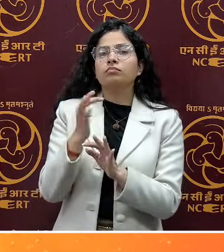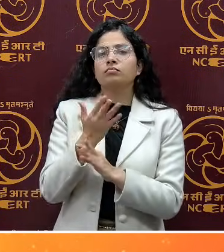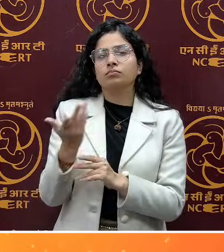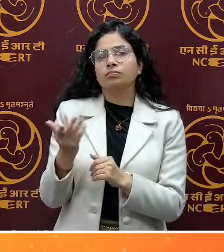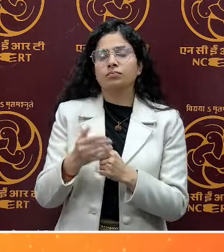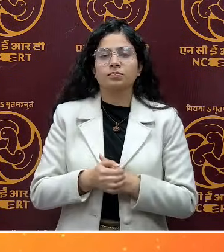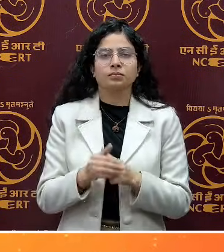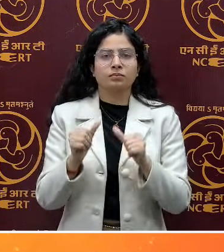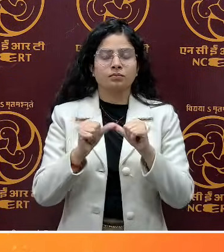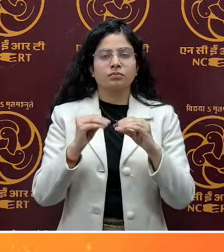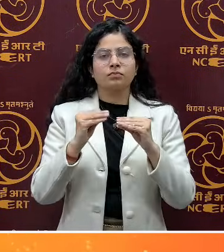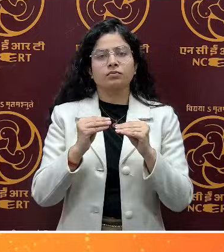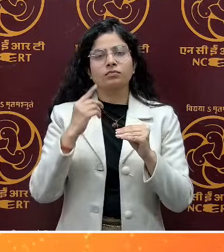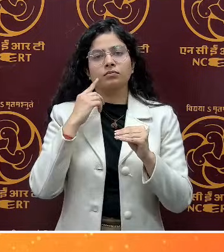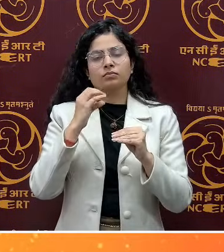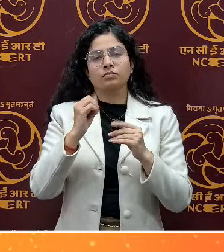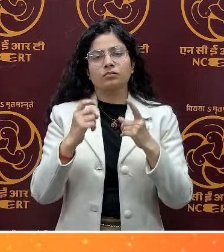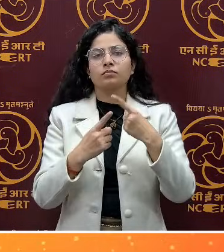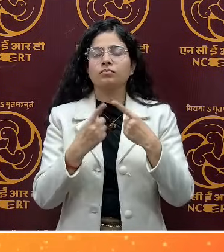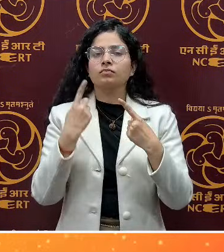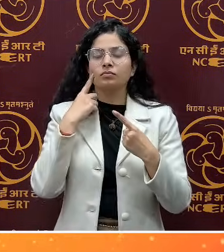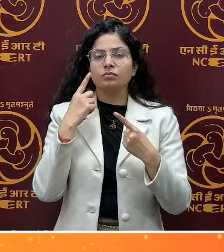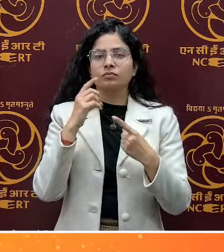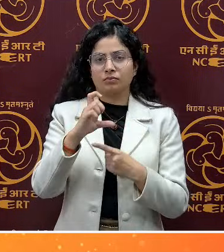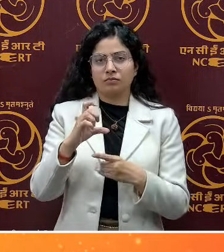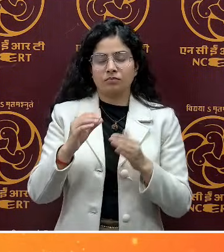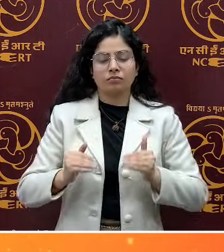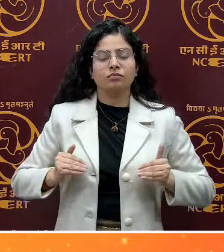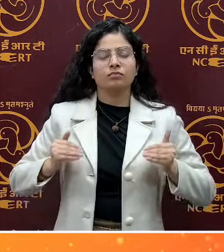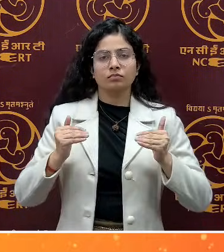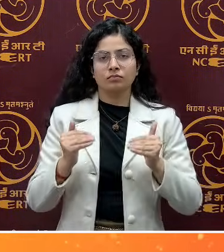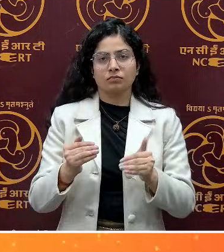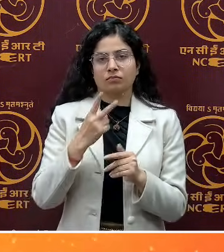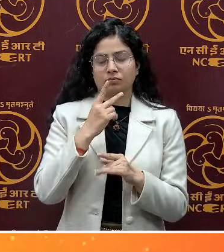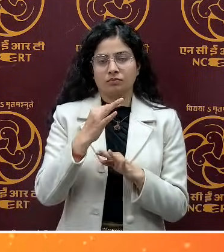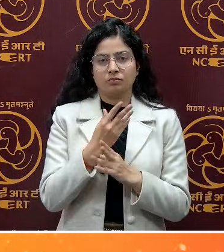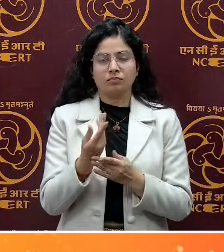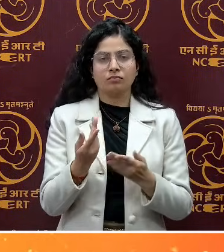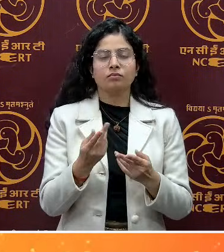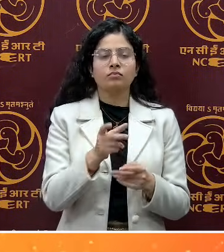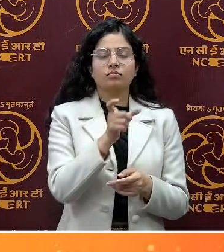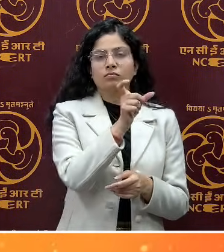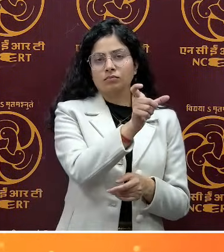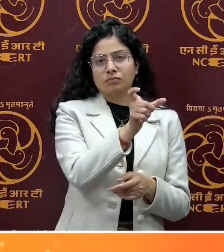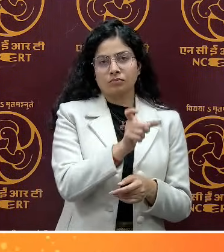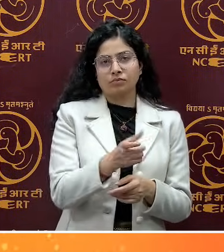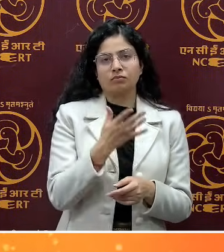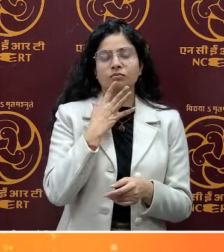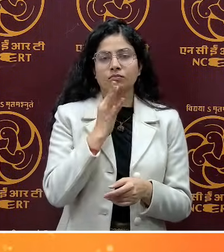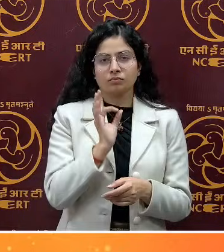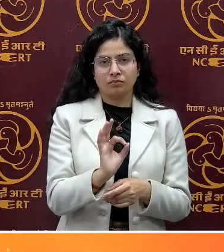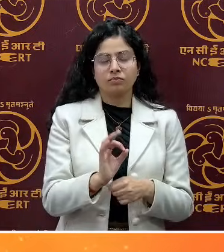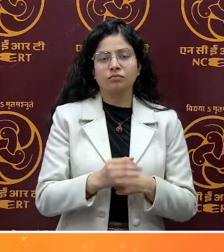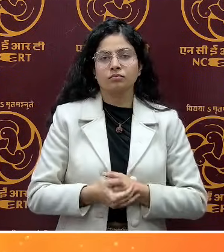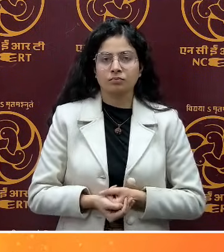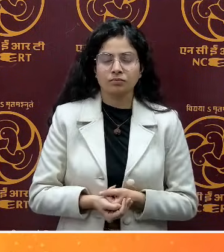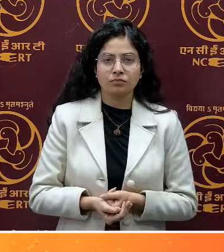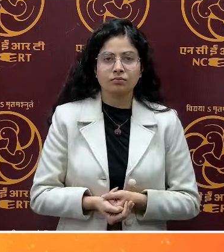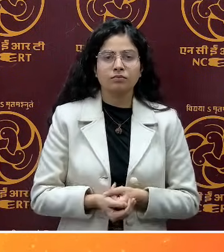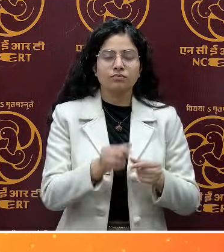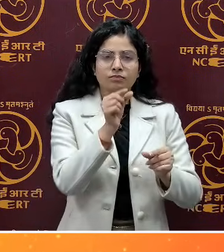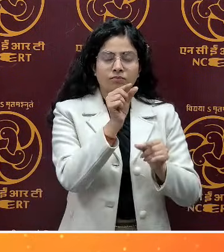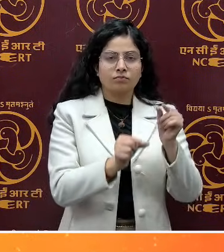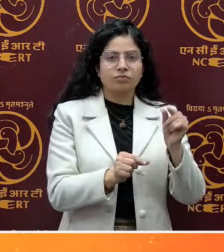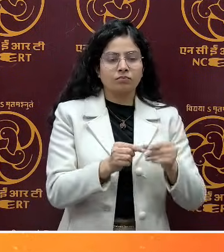the abiotic factors. Okay. Now moving ahead further, these three terms, this is very important: